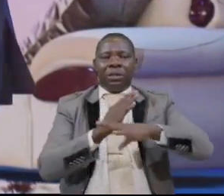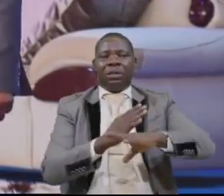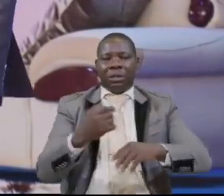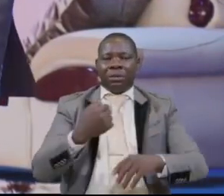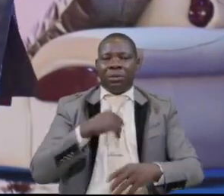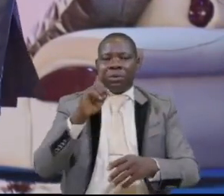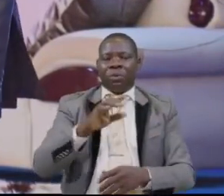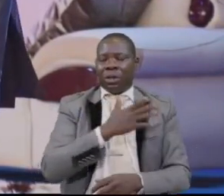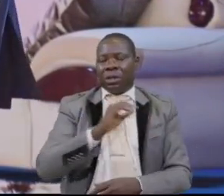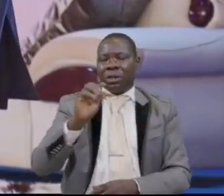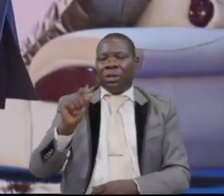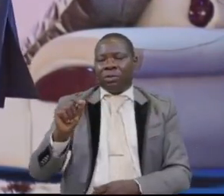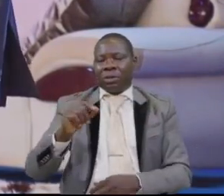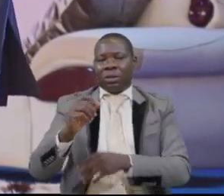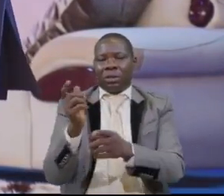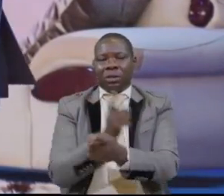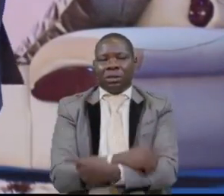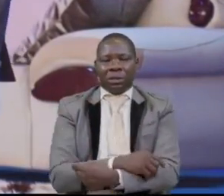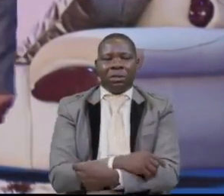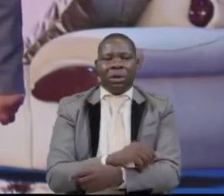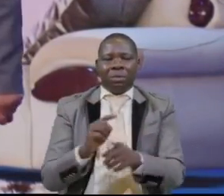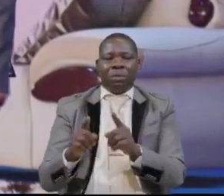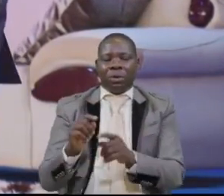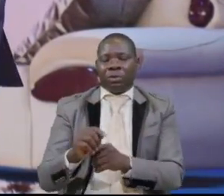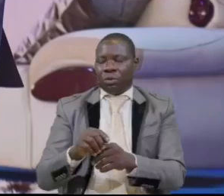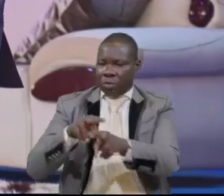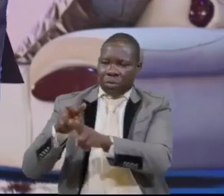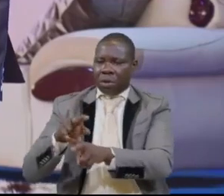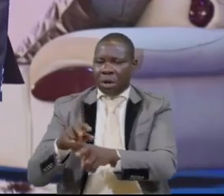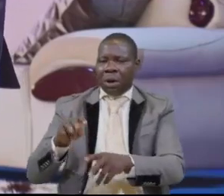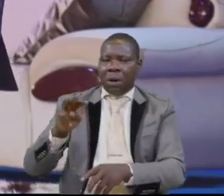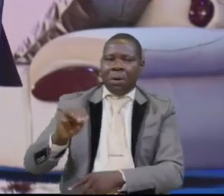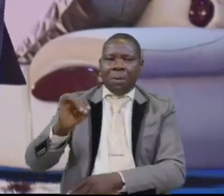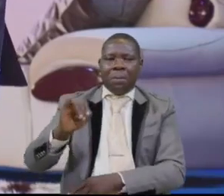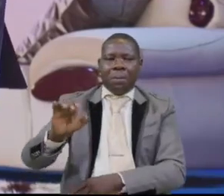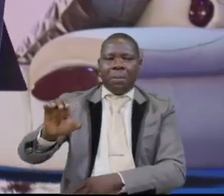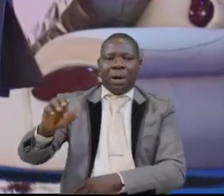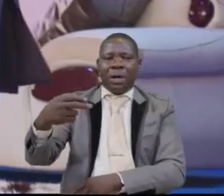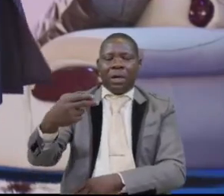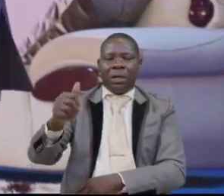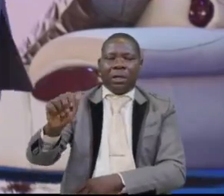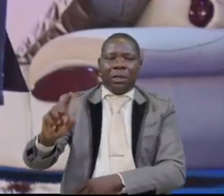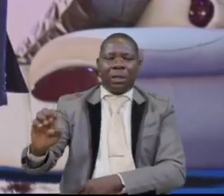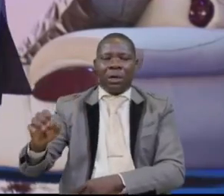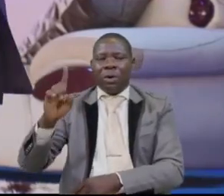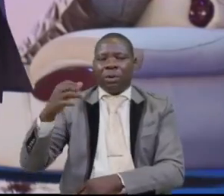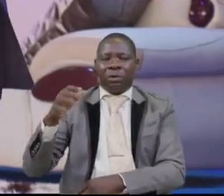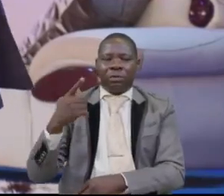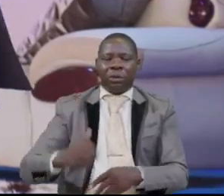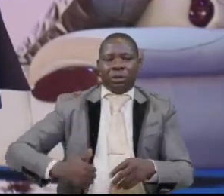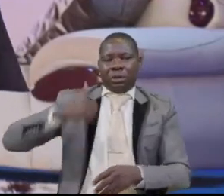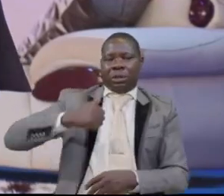days but L Michel one of the chief princess came to help